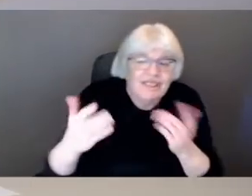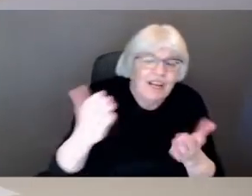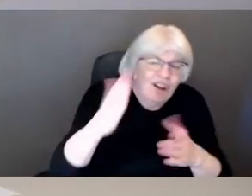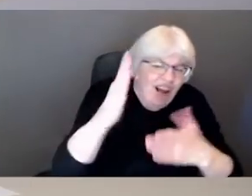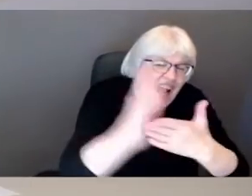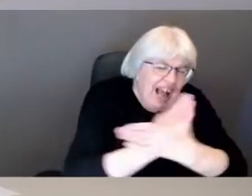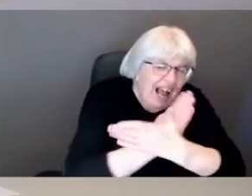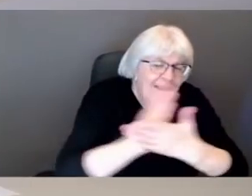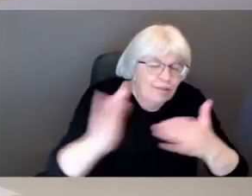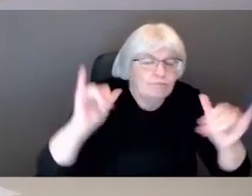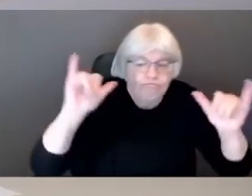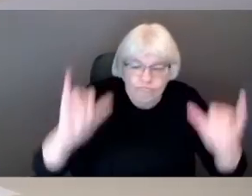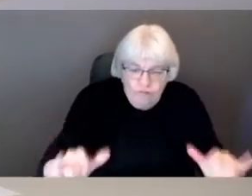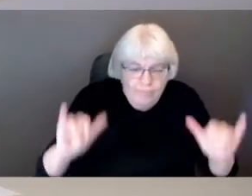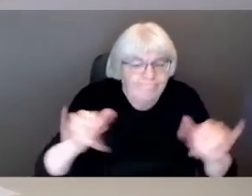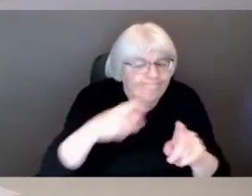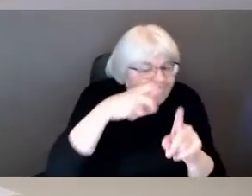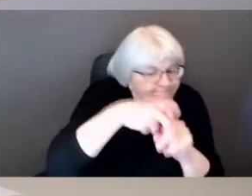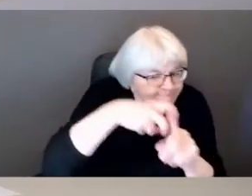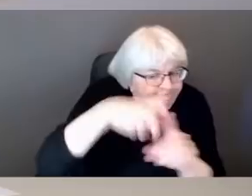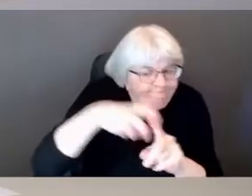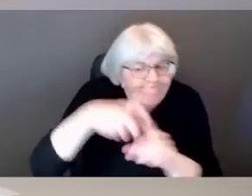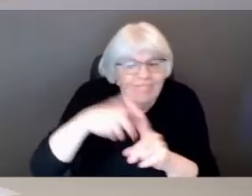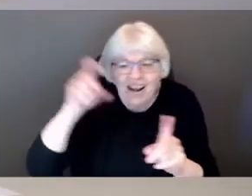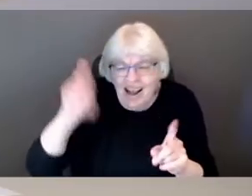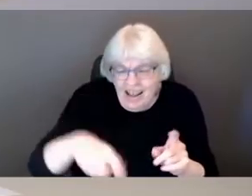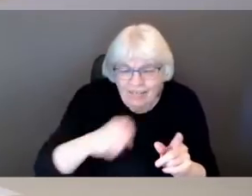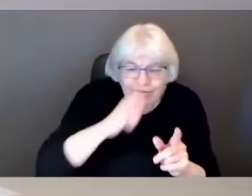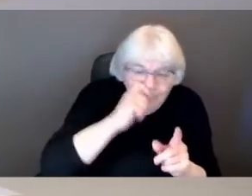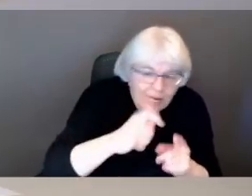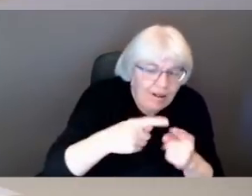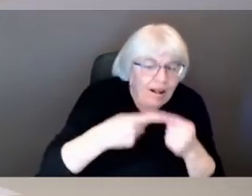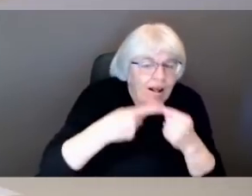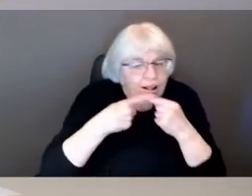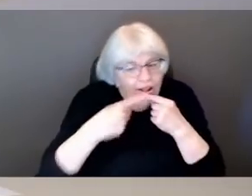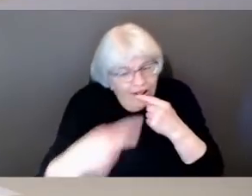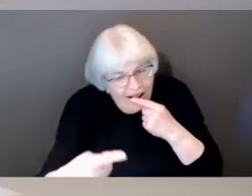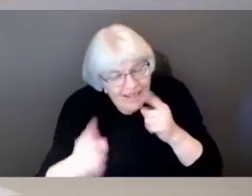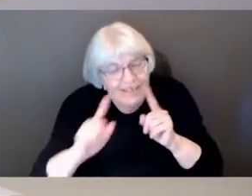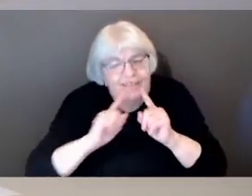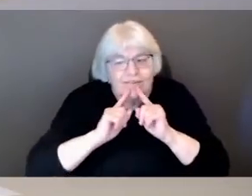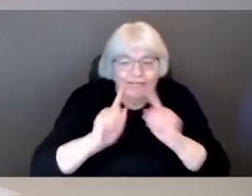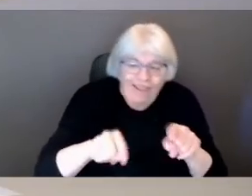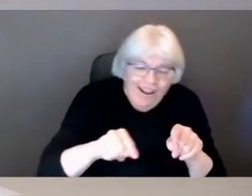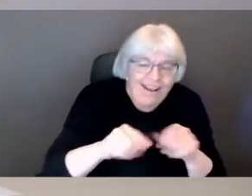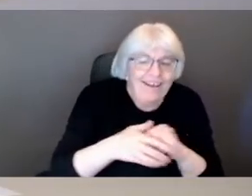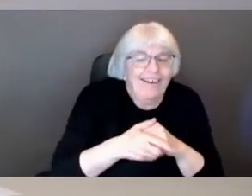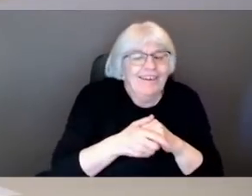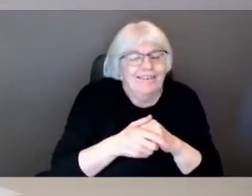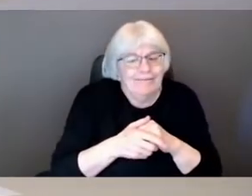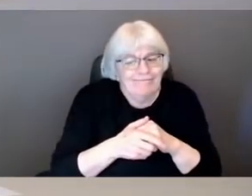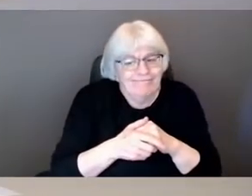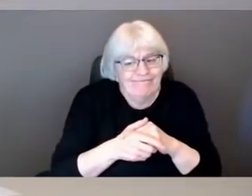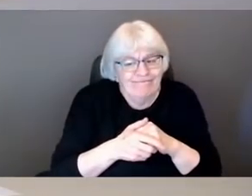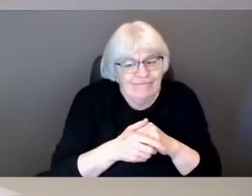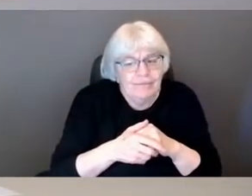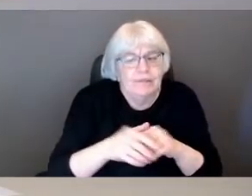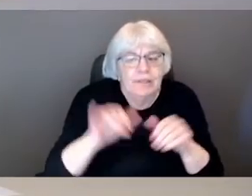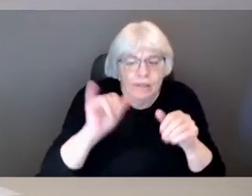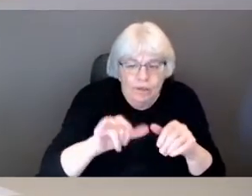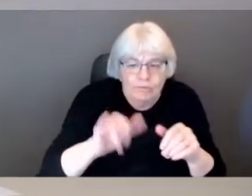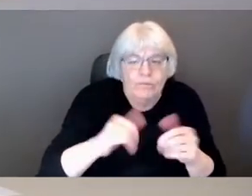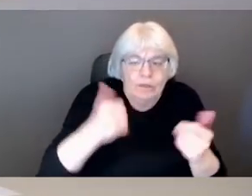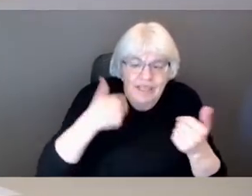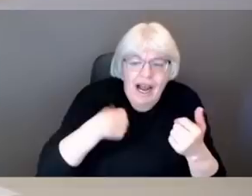So long answer, Louise, sorry, that we have discussed our approach to flight notifications. At this point, we